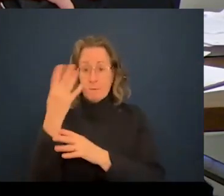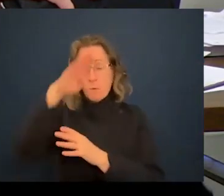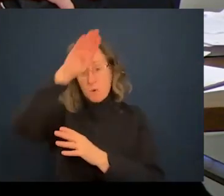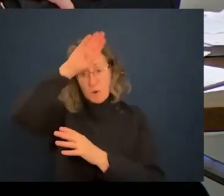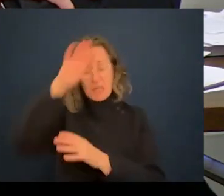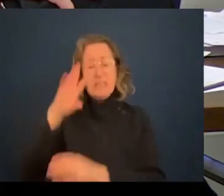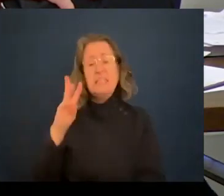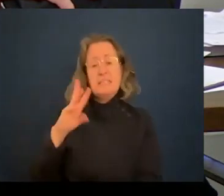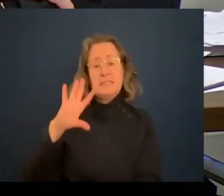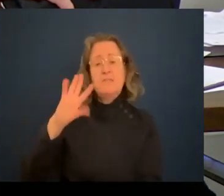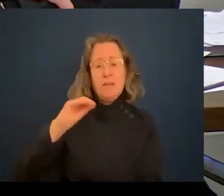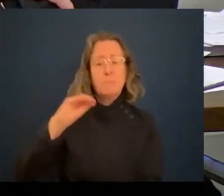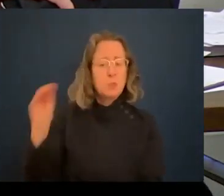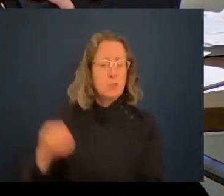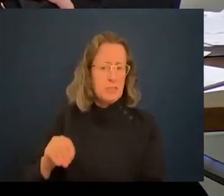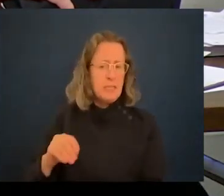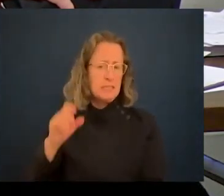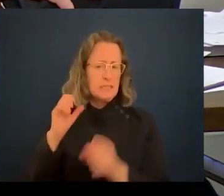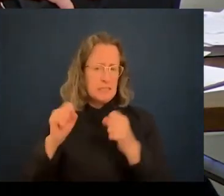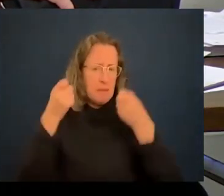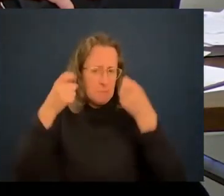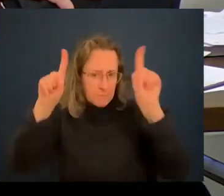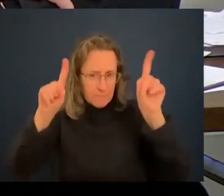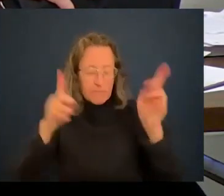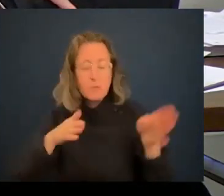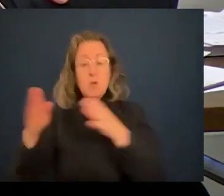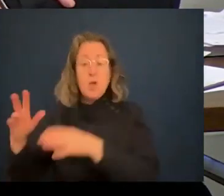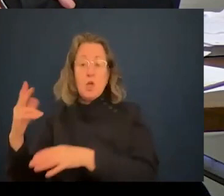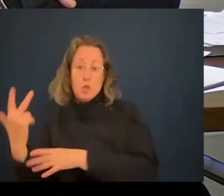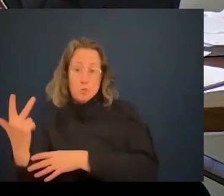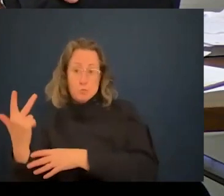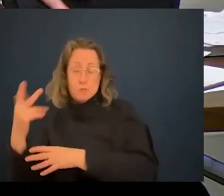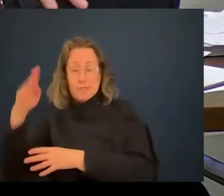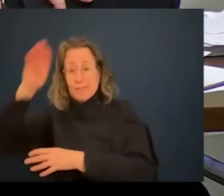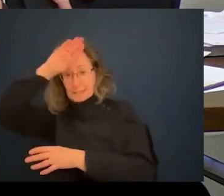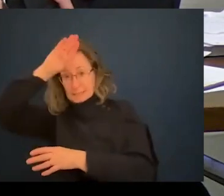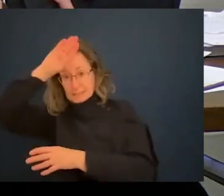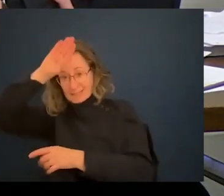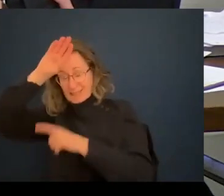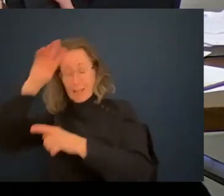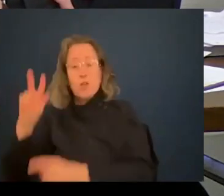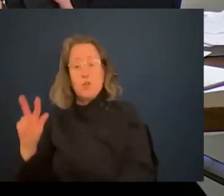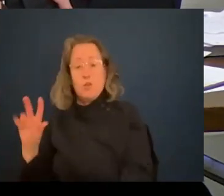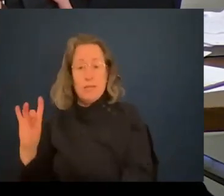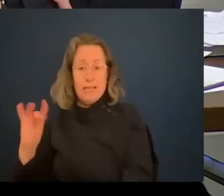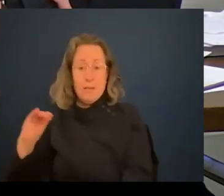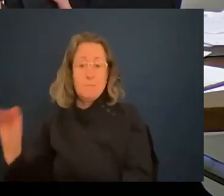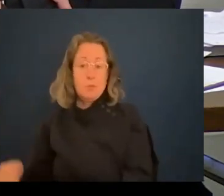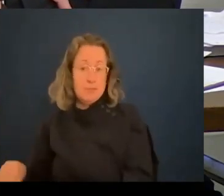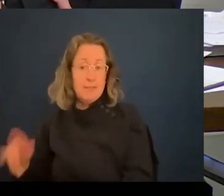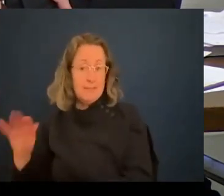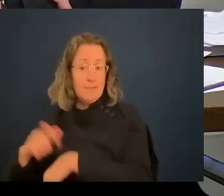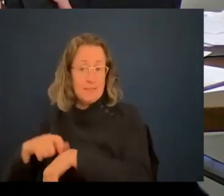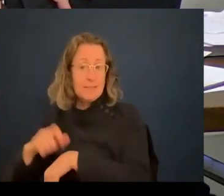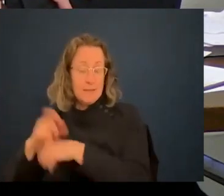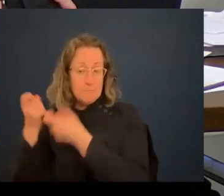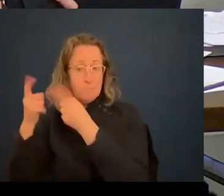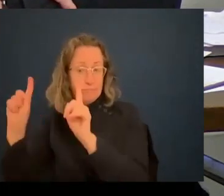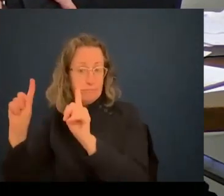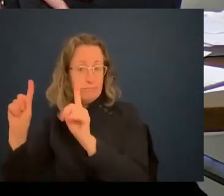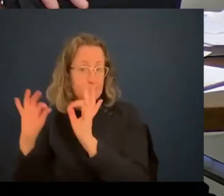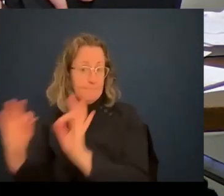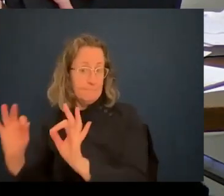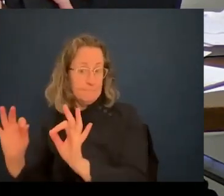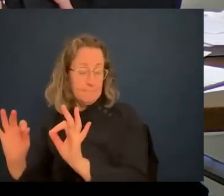65 percent of the time and a three-person engine company could do it 38 percent so you can